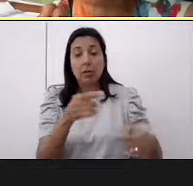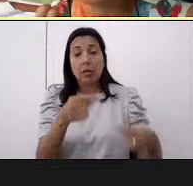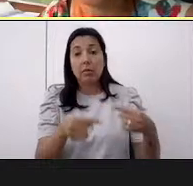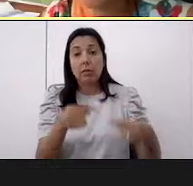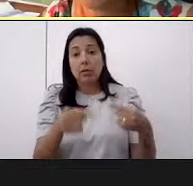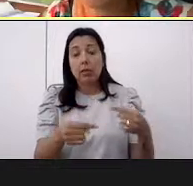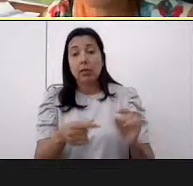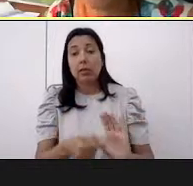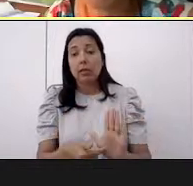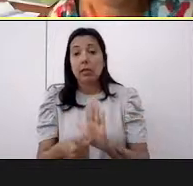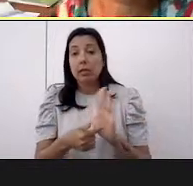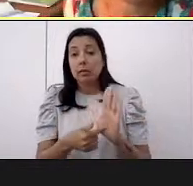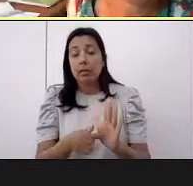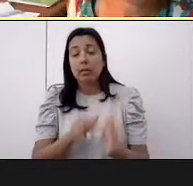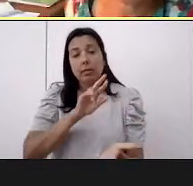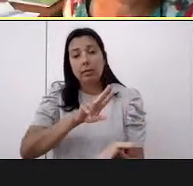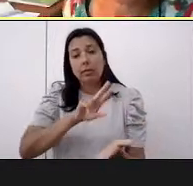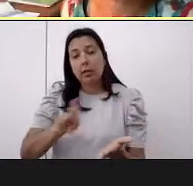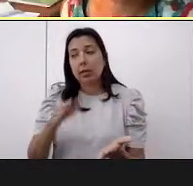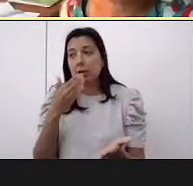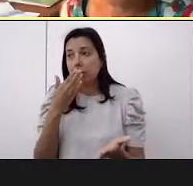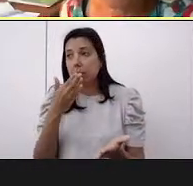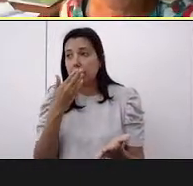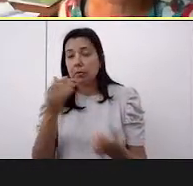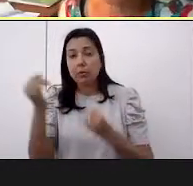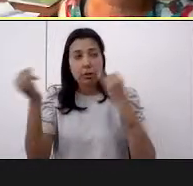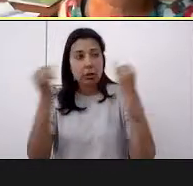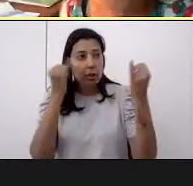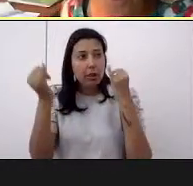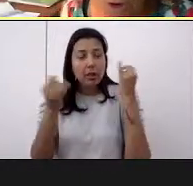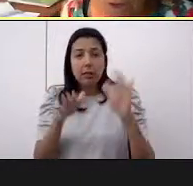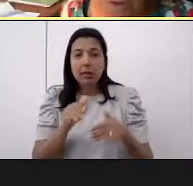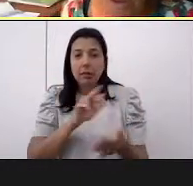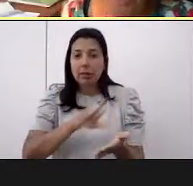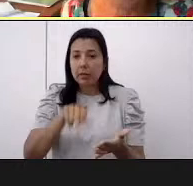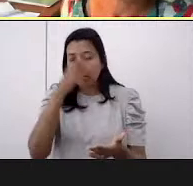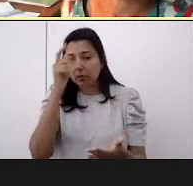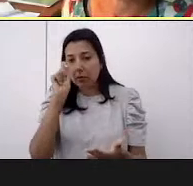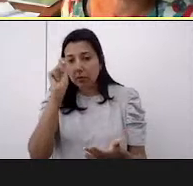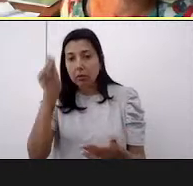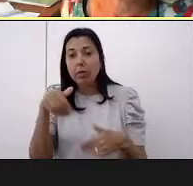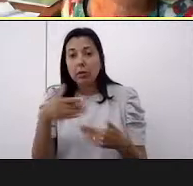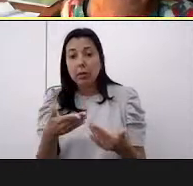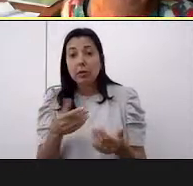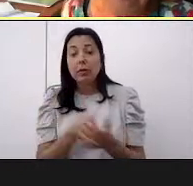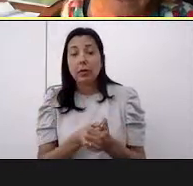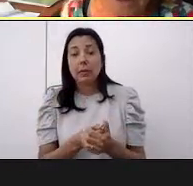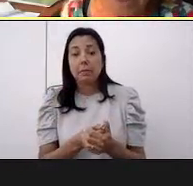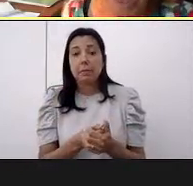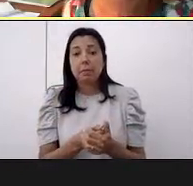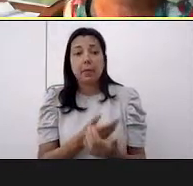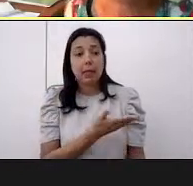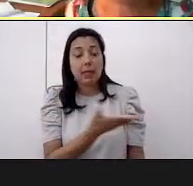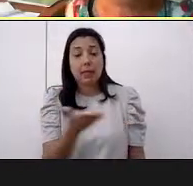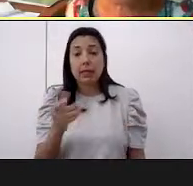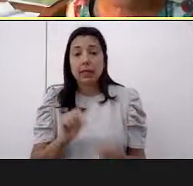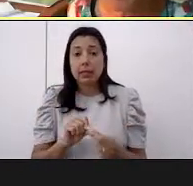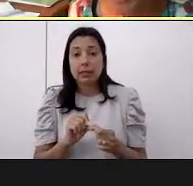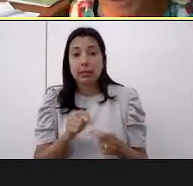forum, which are the policymakers, and they are elected through, and the election is the type